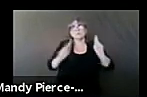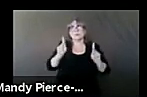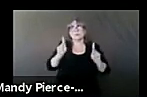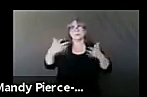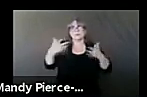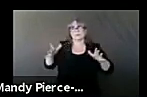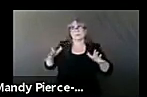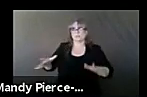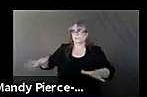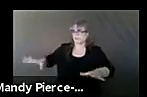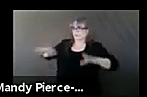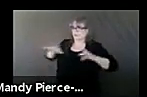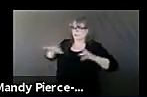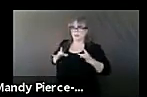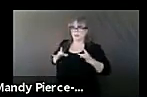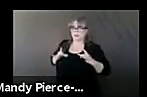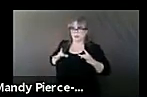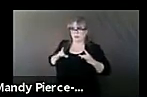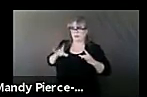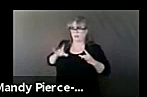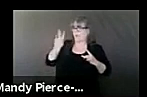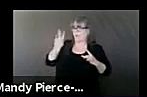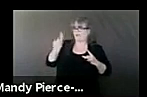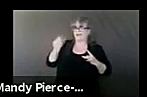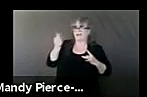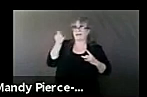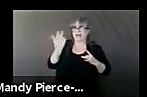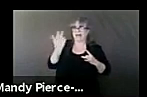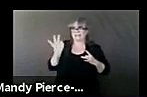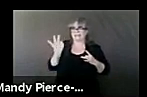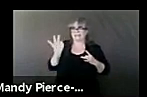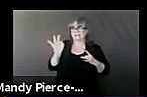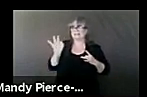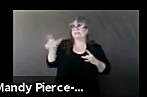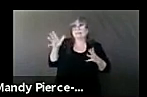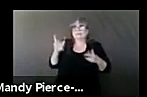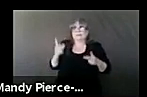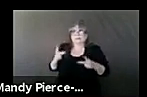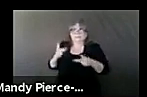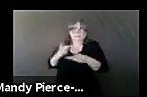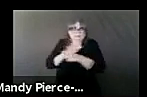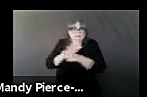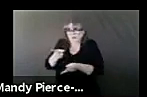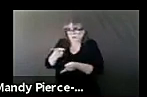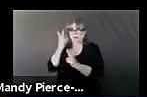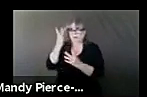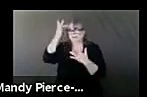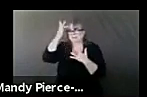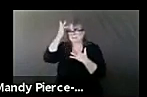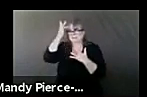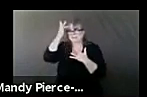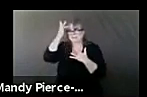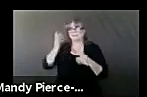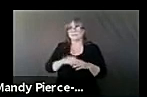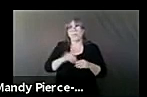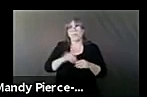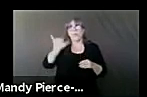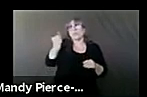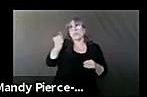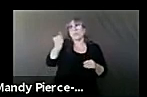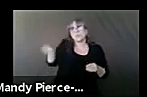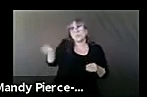these are the indicators that have really driven our work to get crisis standards of care in place. But this is also the reason that physical distancing